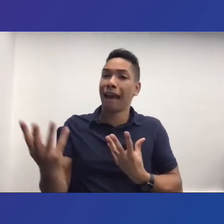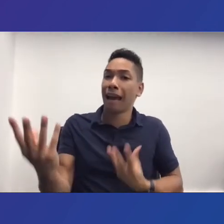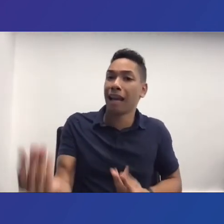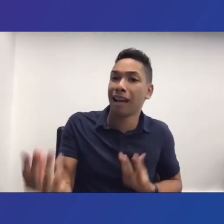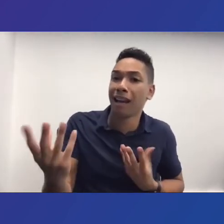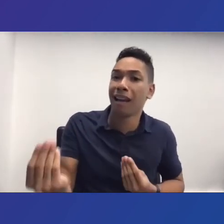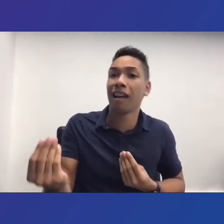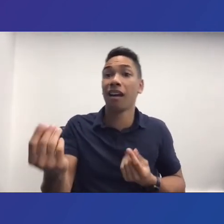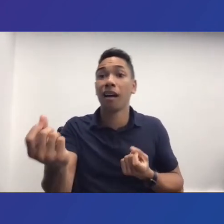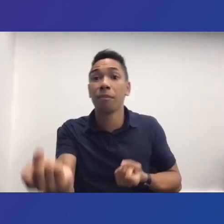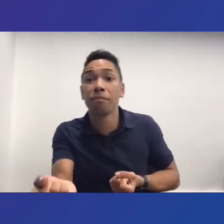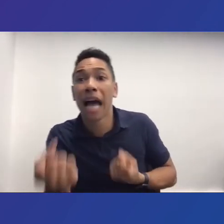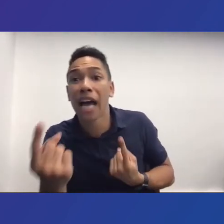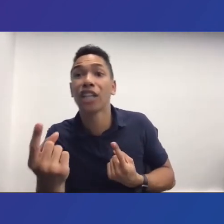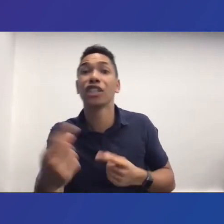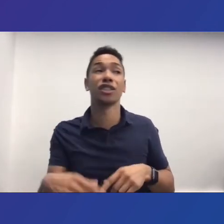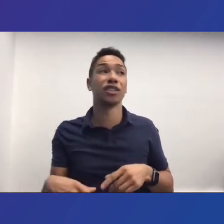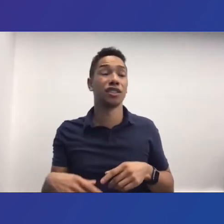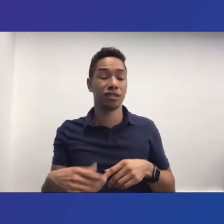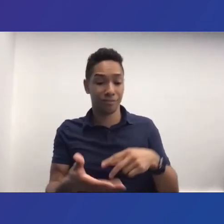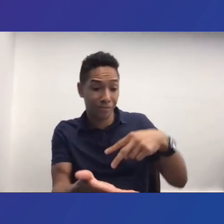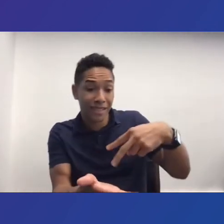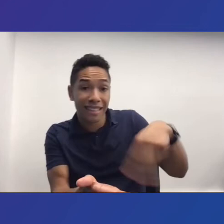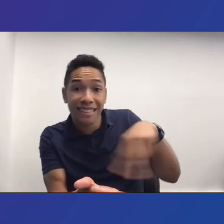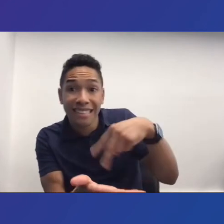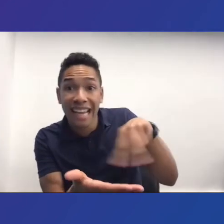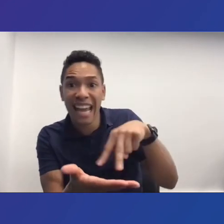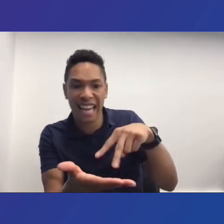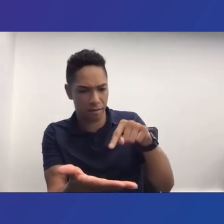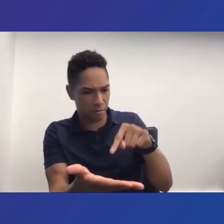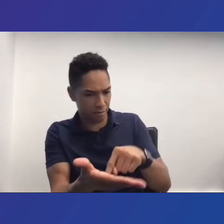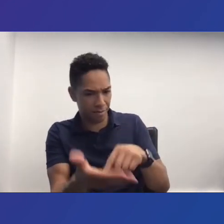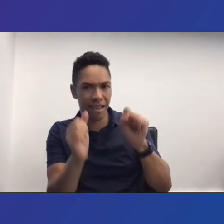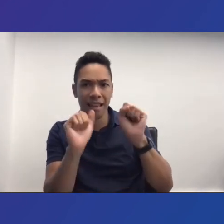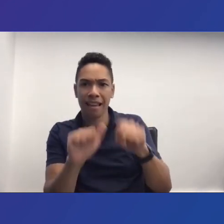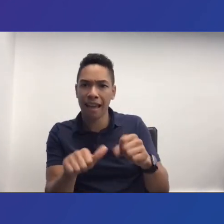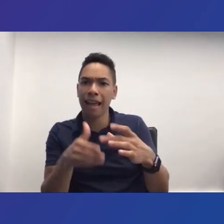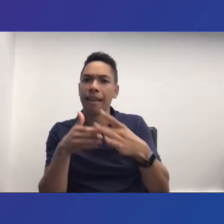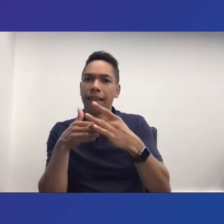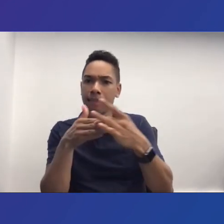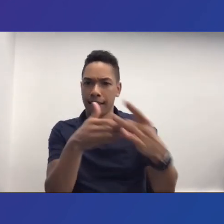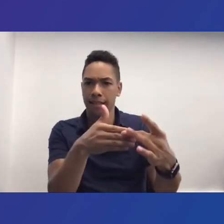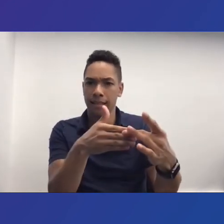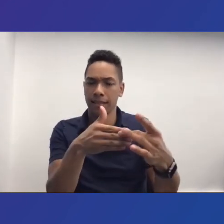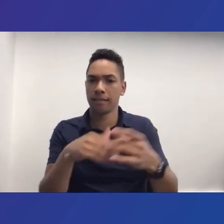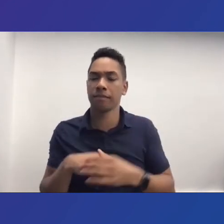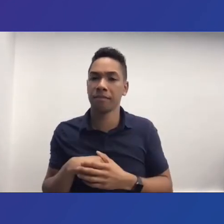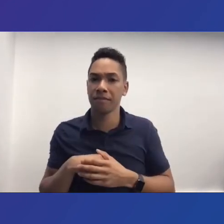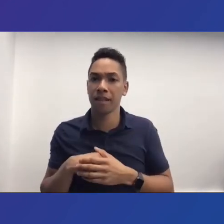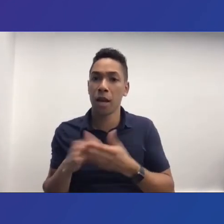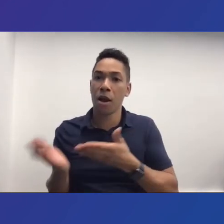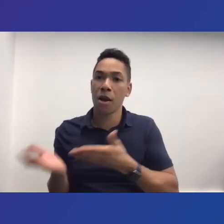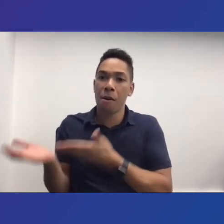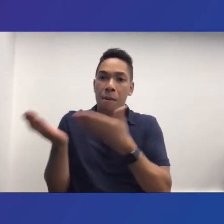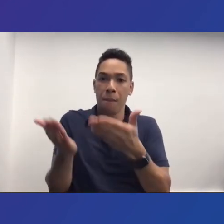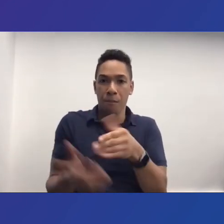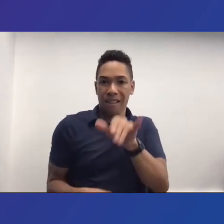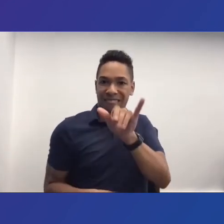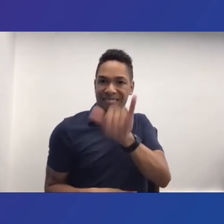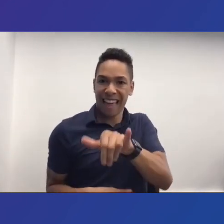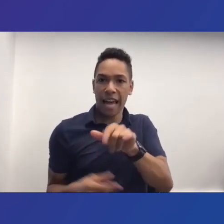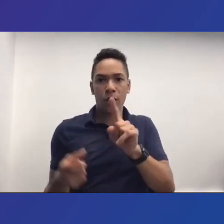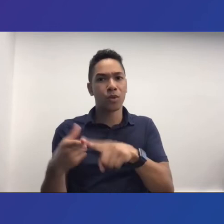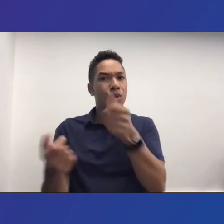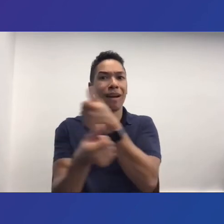and about dance as a way of living in this world. Bringing that to any human being in